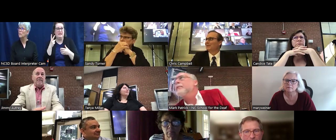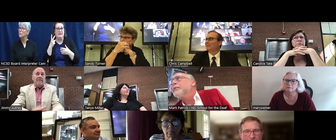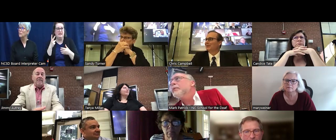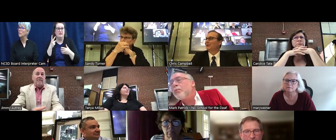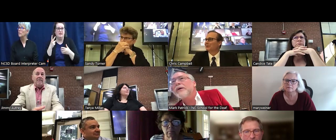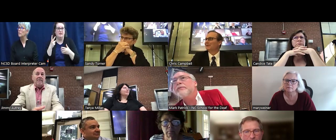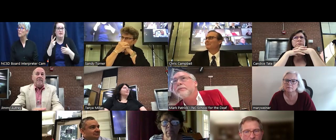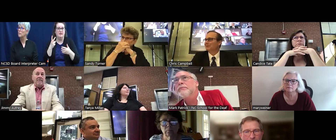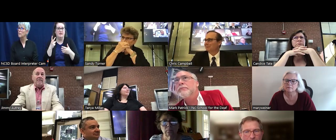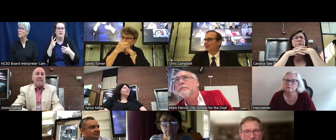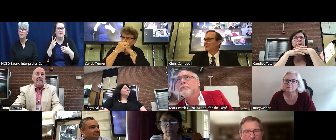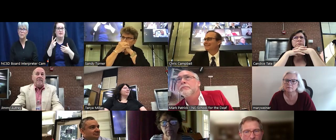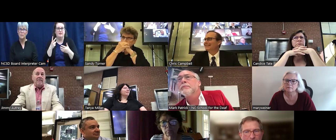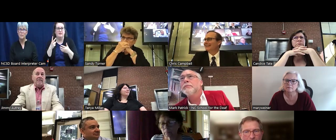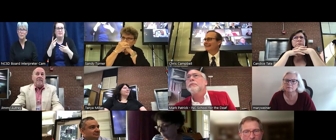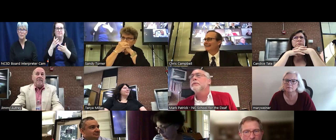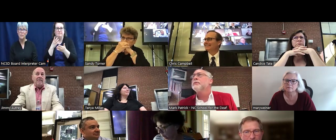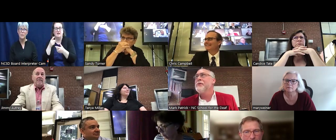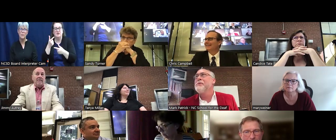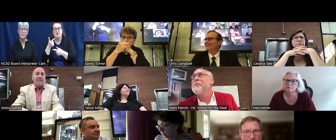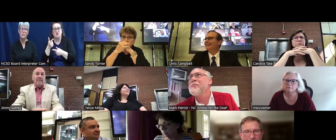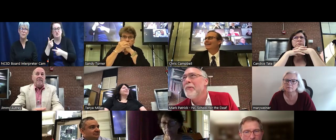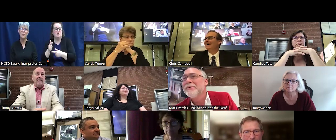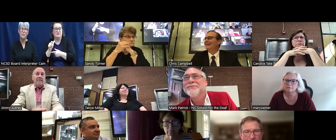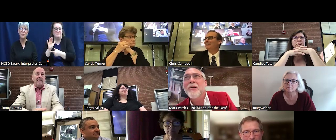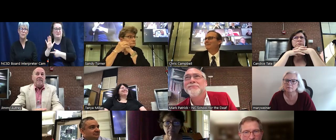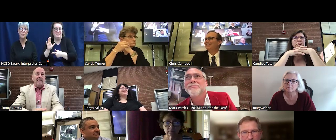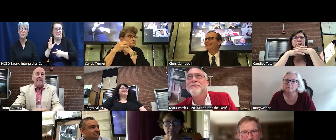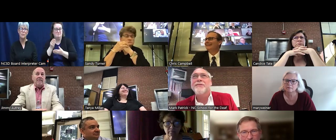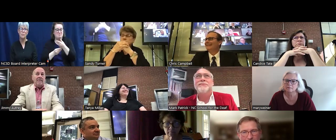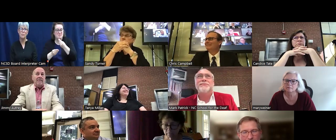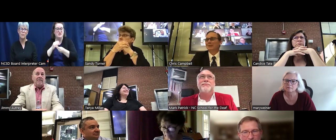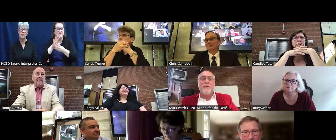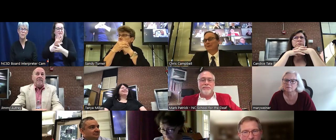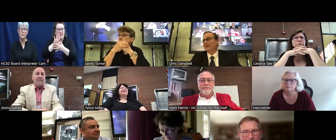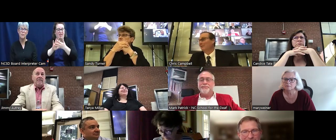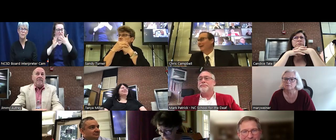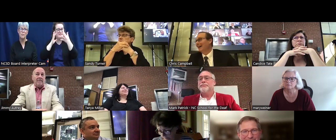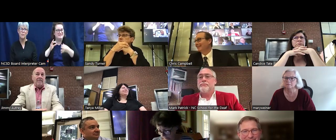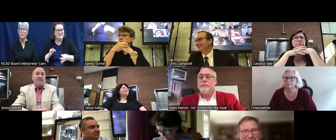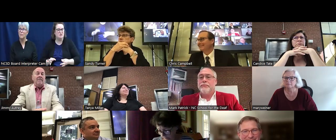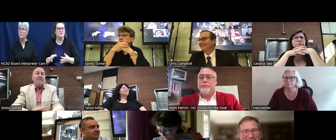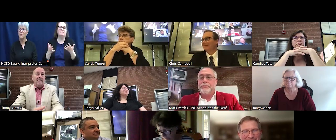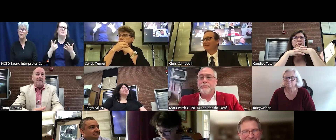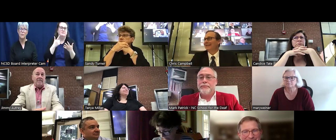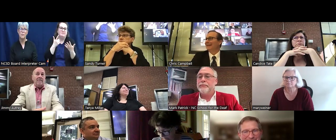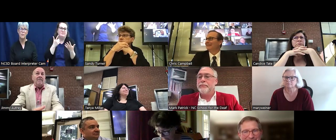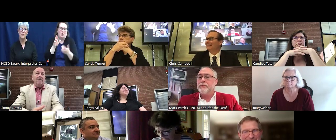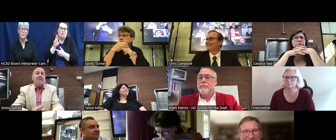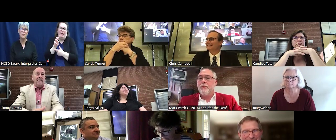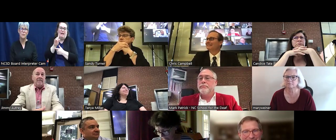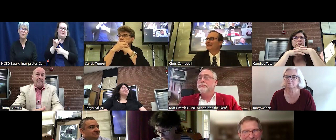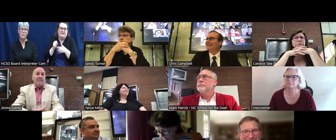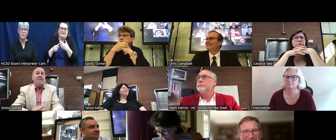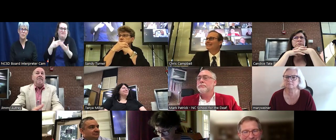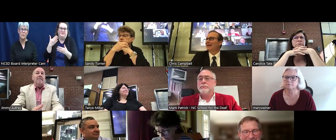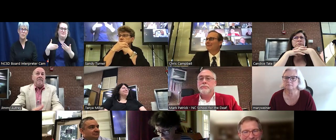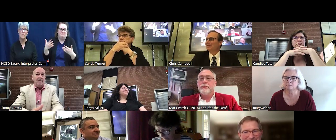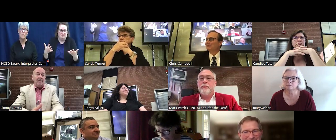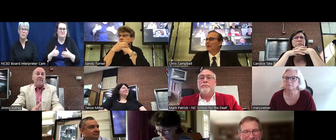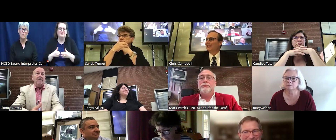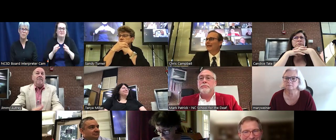ends up in the General Assembly's budget. So, just because of realities, you know, again, I think it's